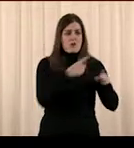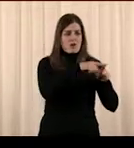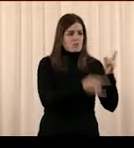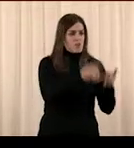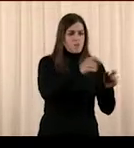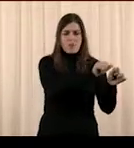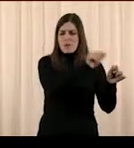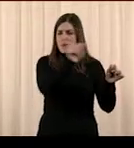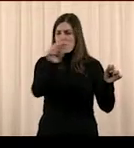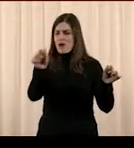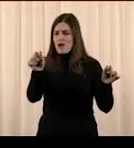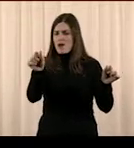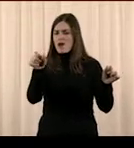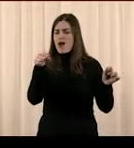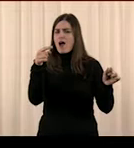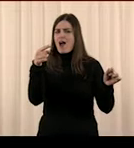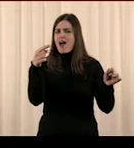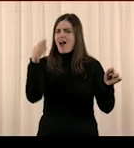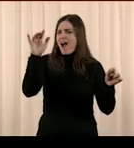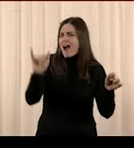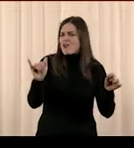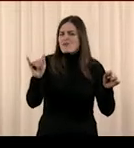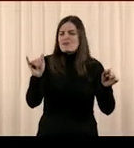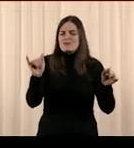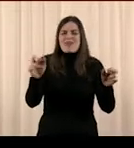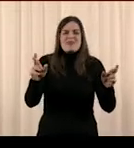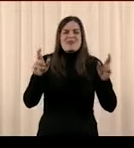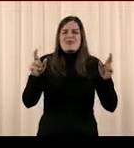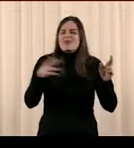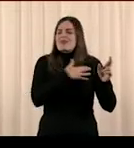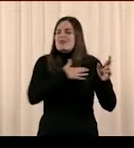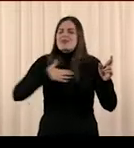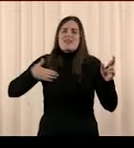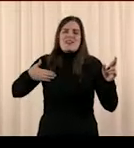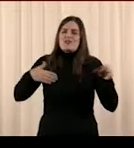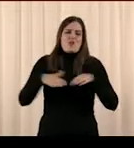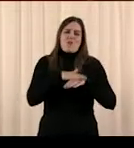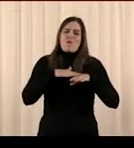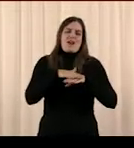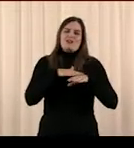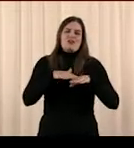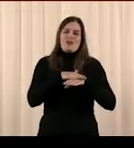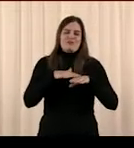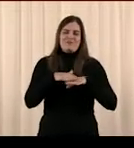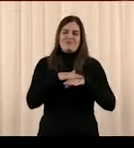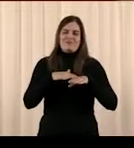un deseo that's so basic, que es muy básico. As basic